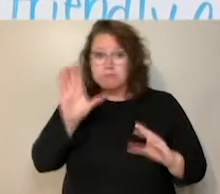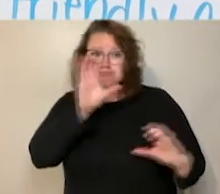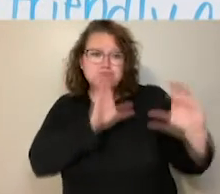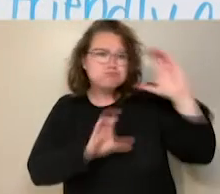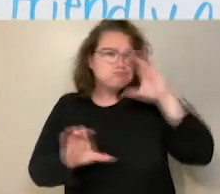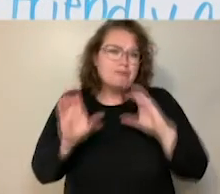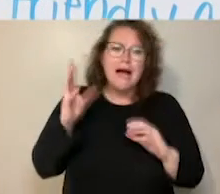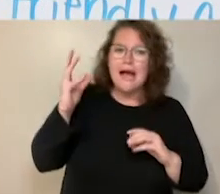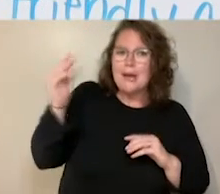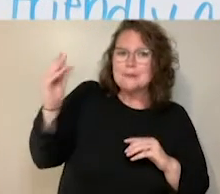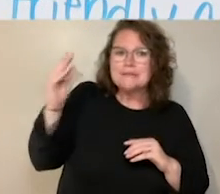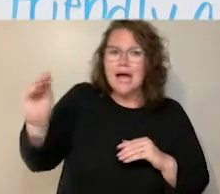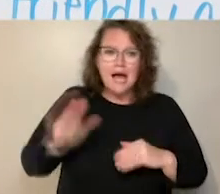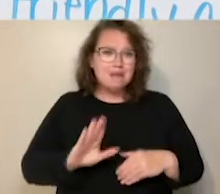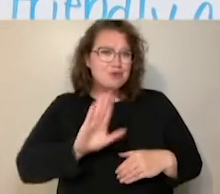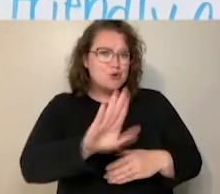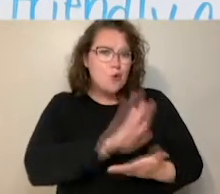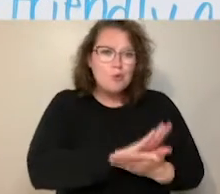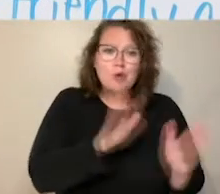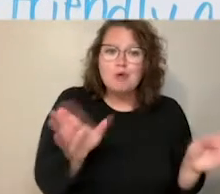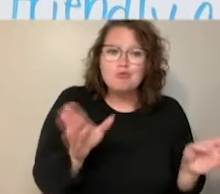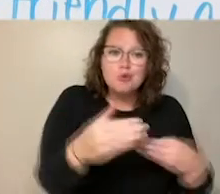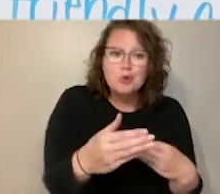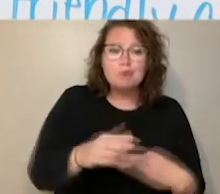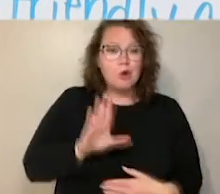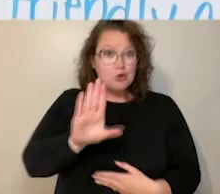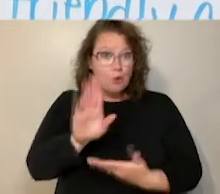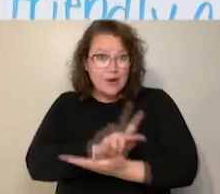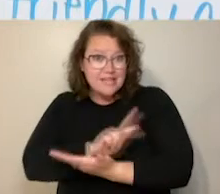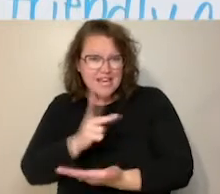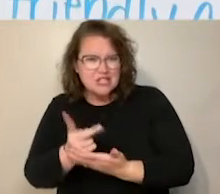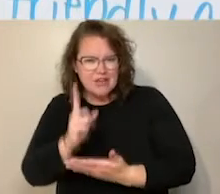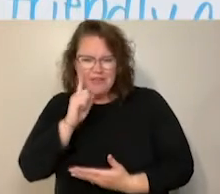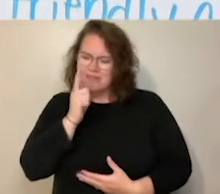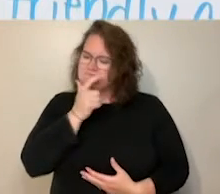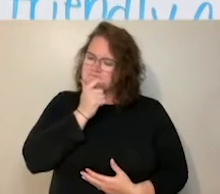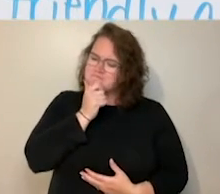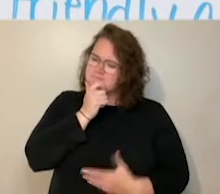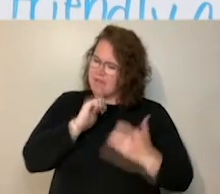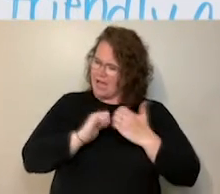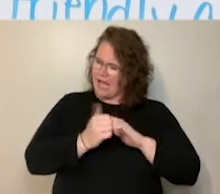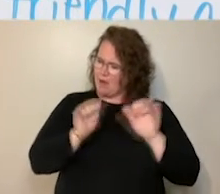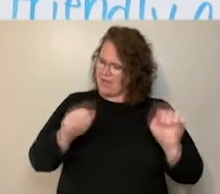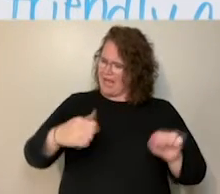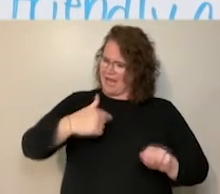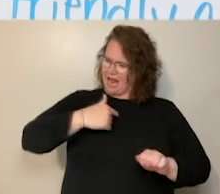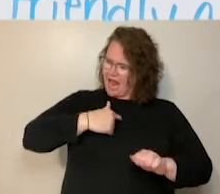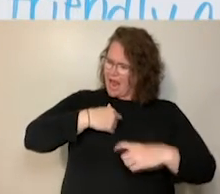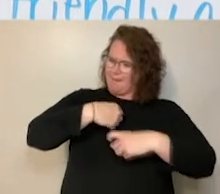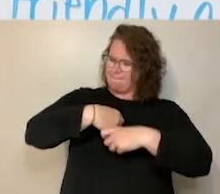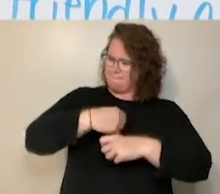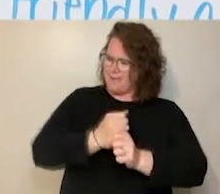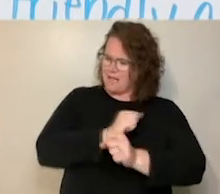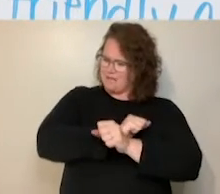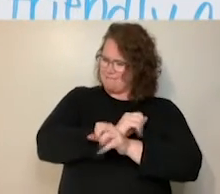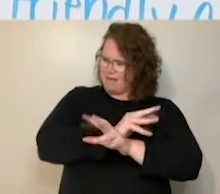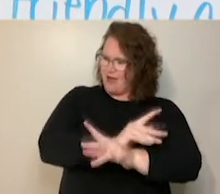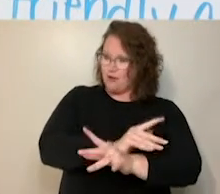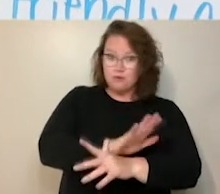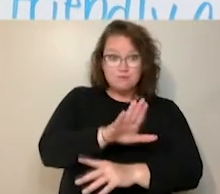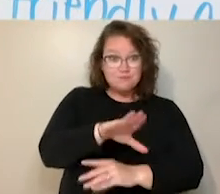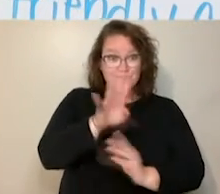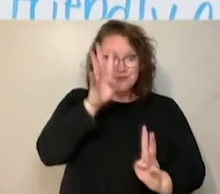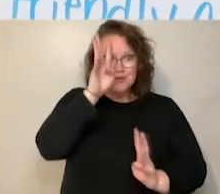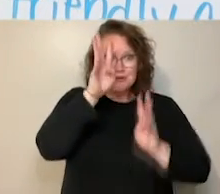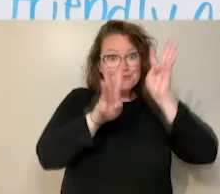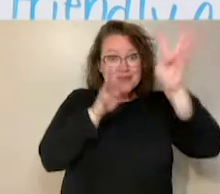room, in your kitchen, and think about, what can I use to make a spider? Be creative, and when you're done, maybe you want to